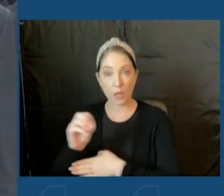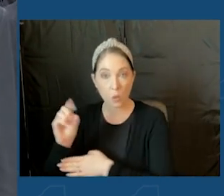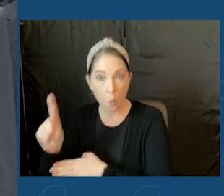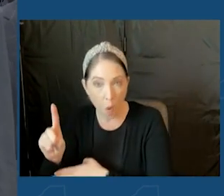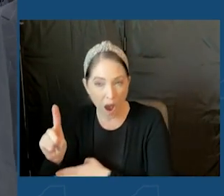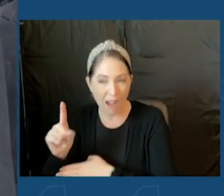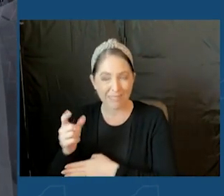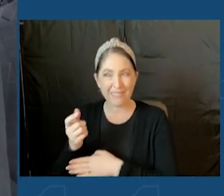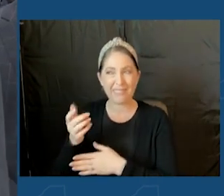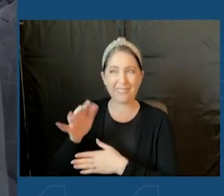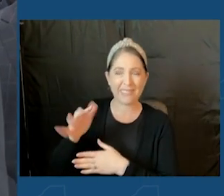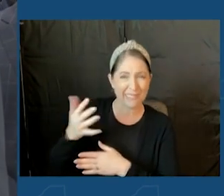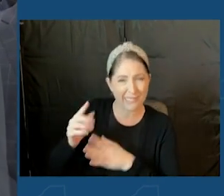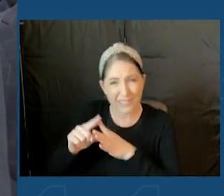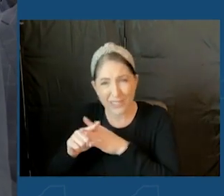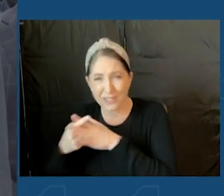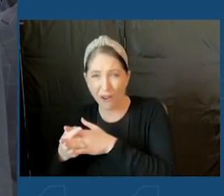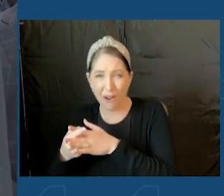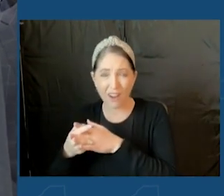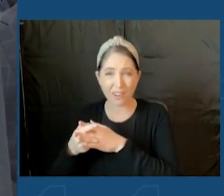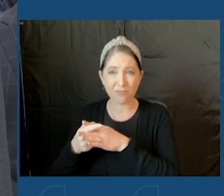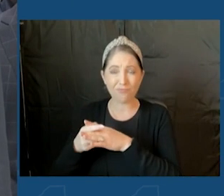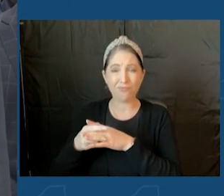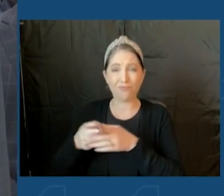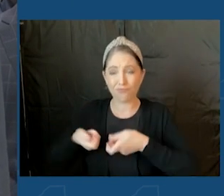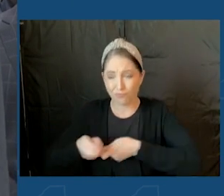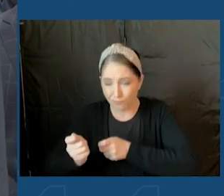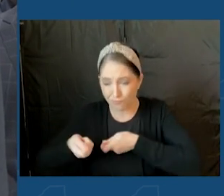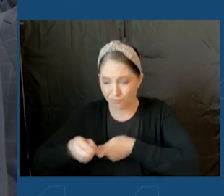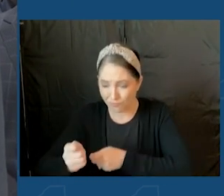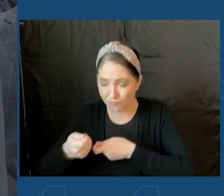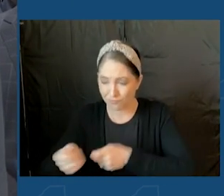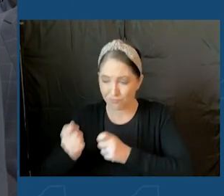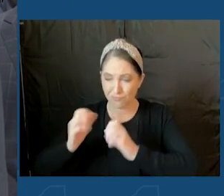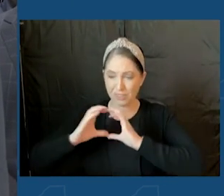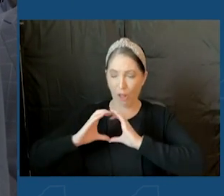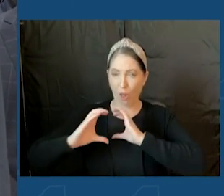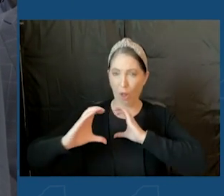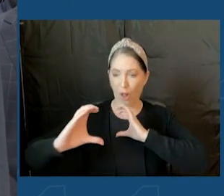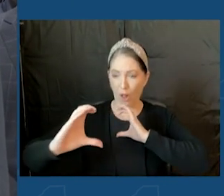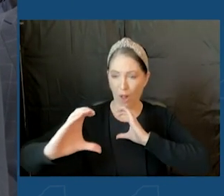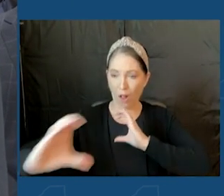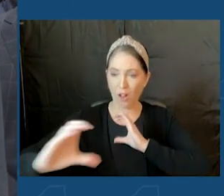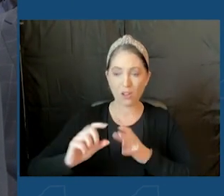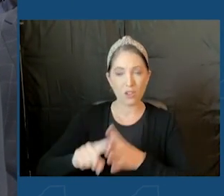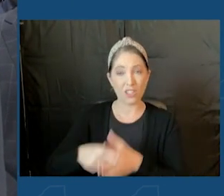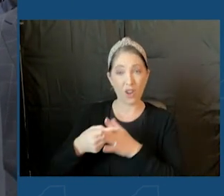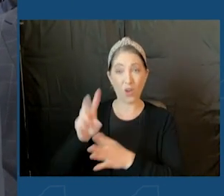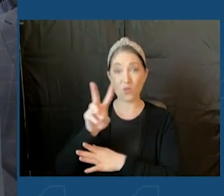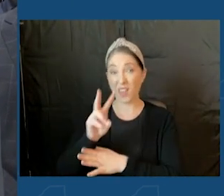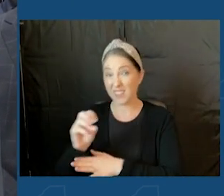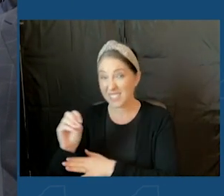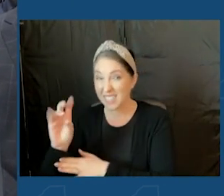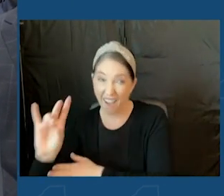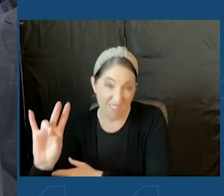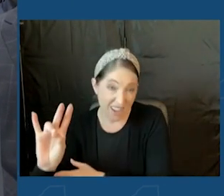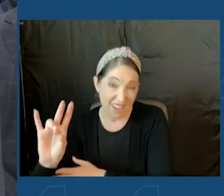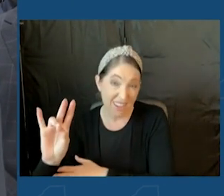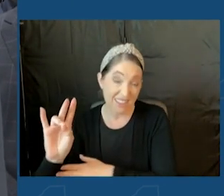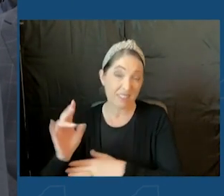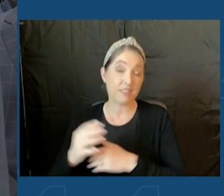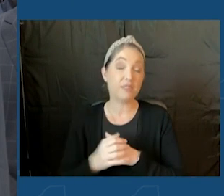started. Tunneling began, the construction of tunneling started in 2007.